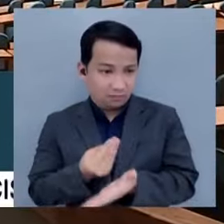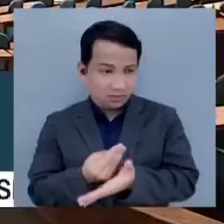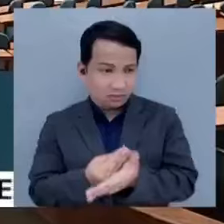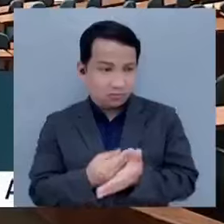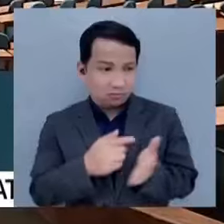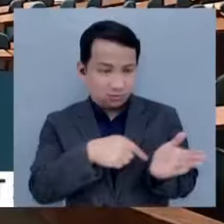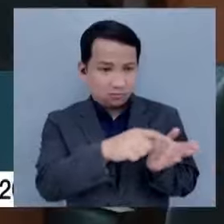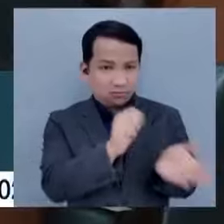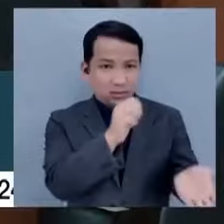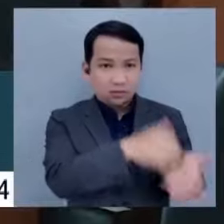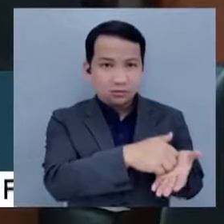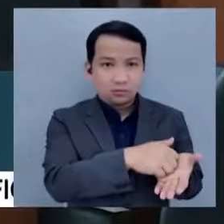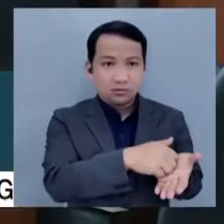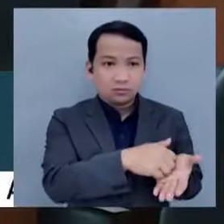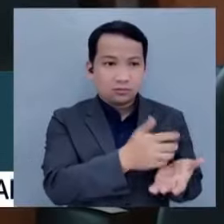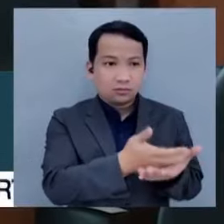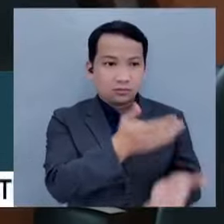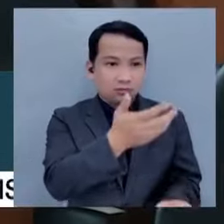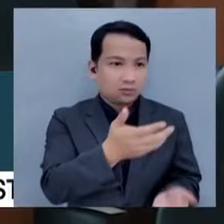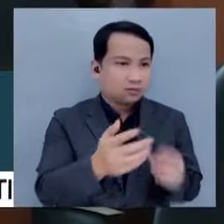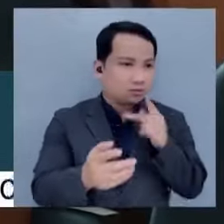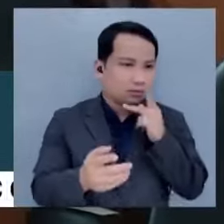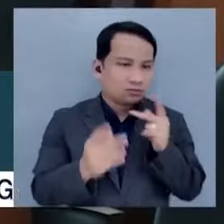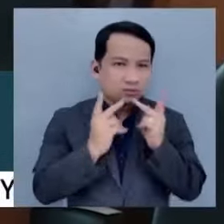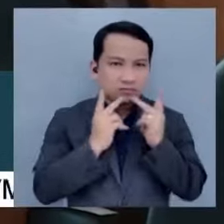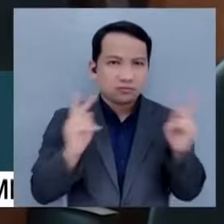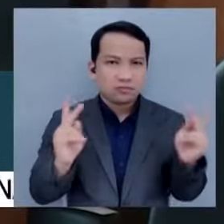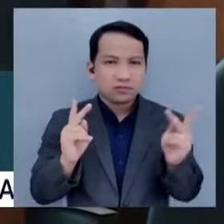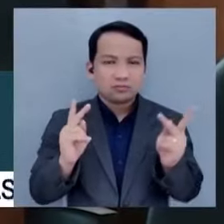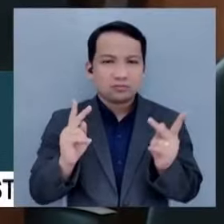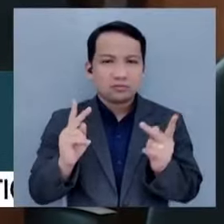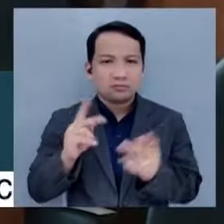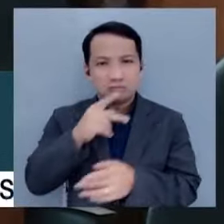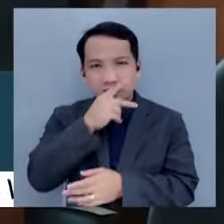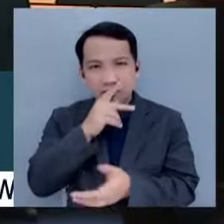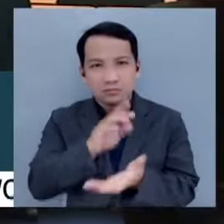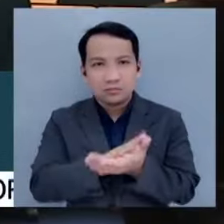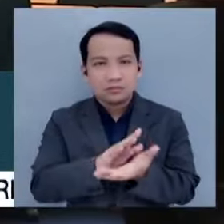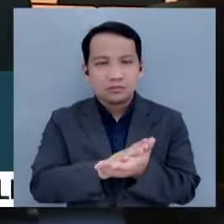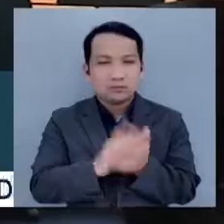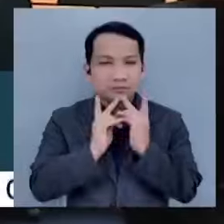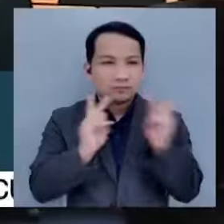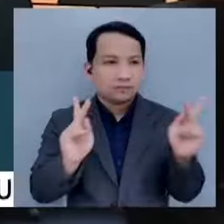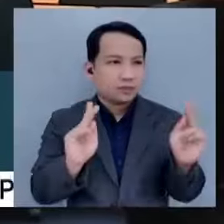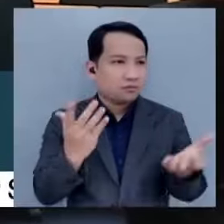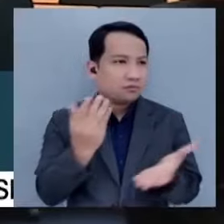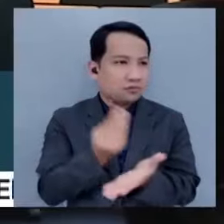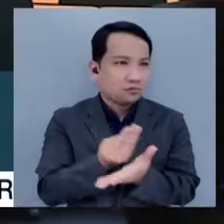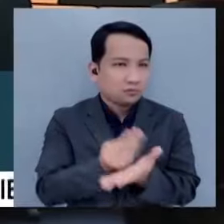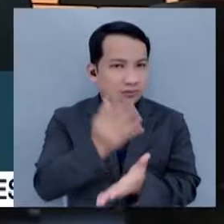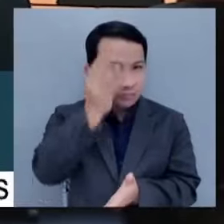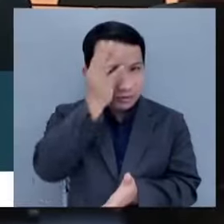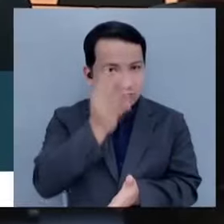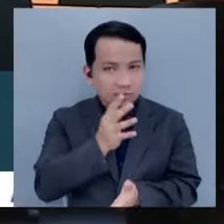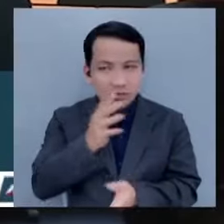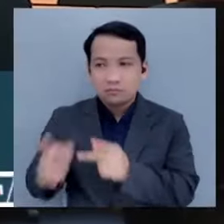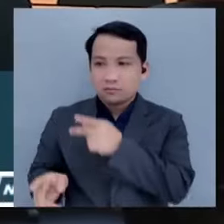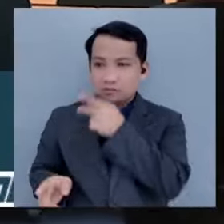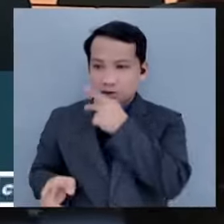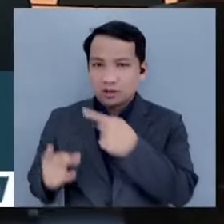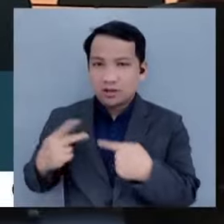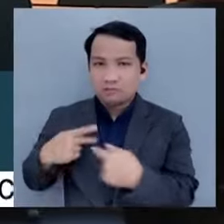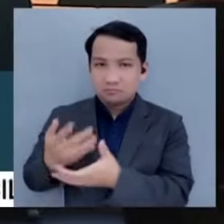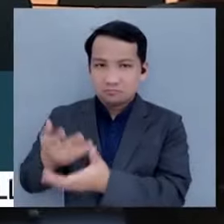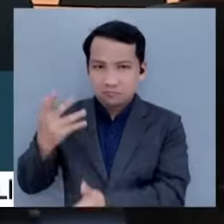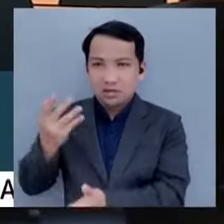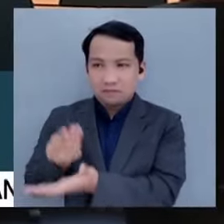parang between public din and private, Ms. Carmina. Public because walang pera yung magulang. Private because may pera. Ngayon,